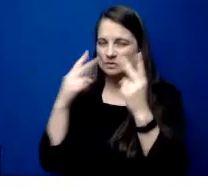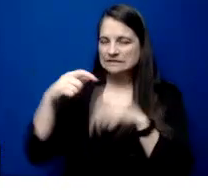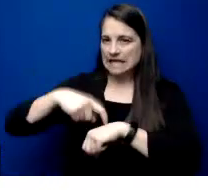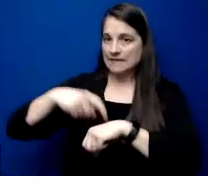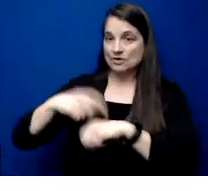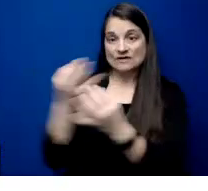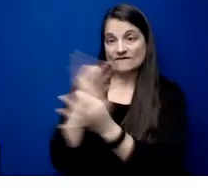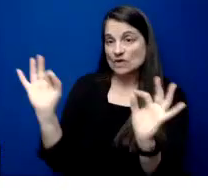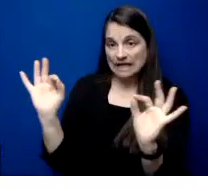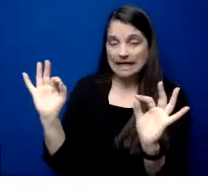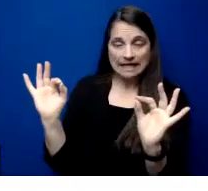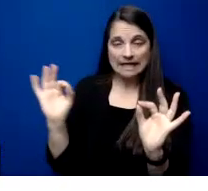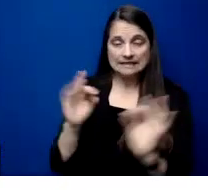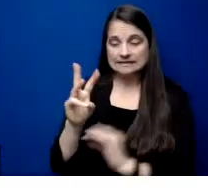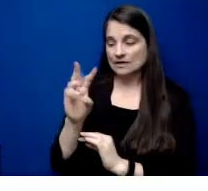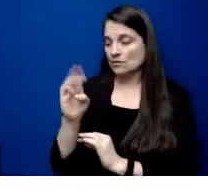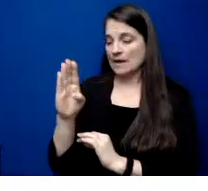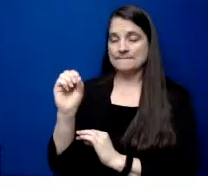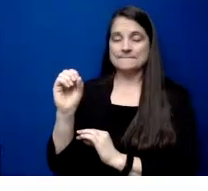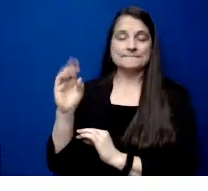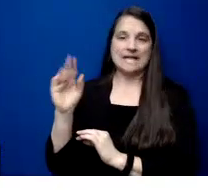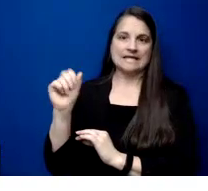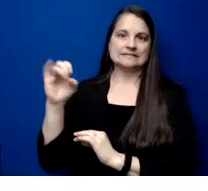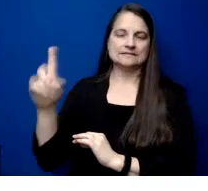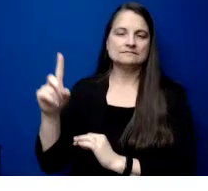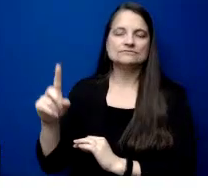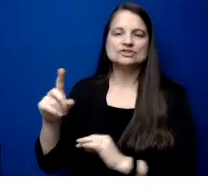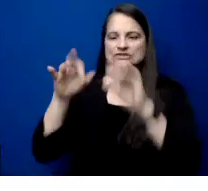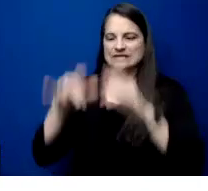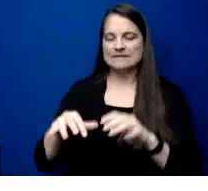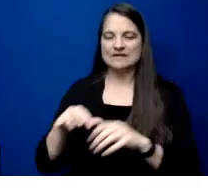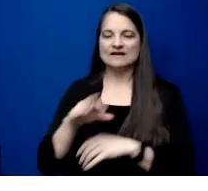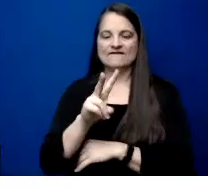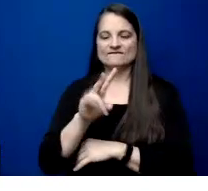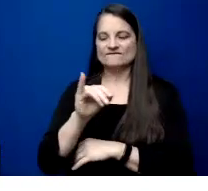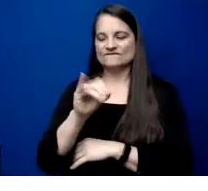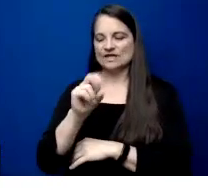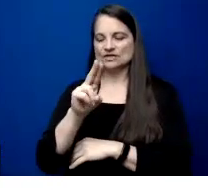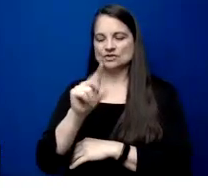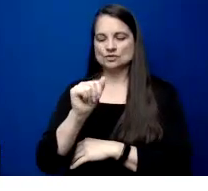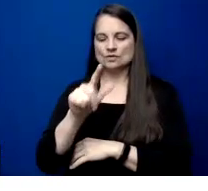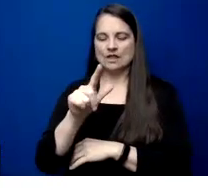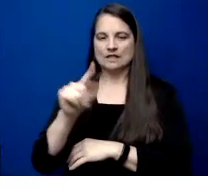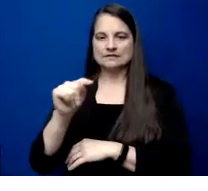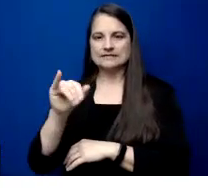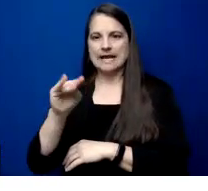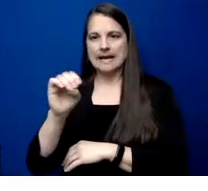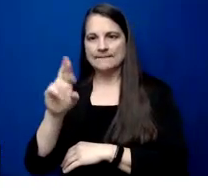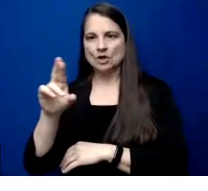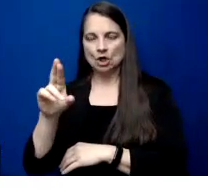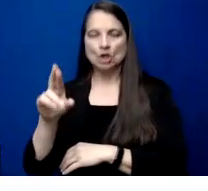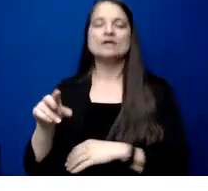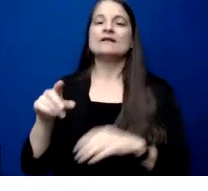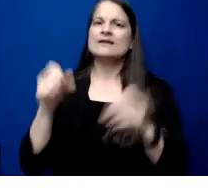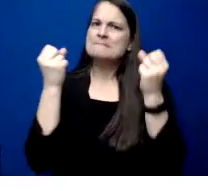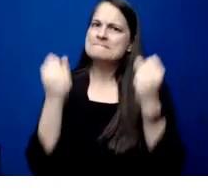are web-based. If you just type in visual timer, there's a ton of different options. Also, there's a number of free apps that you can